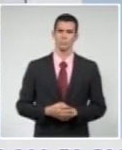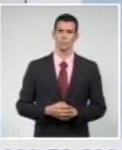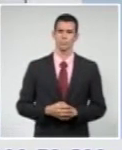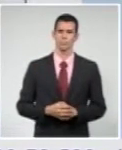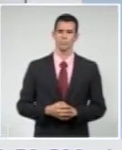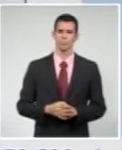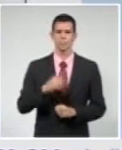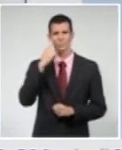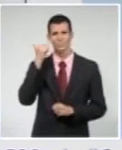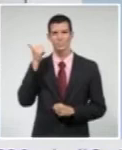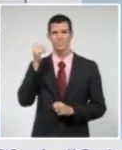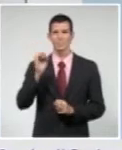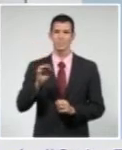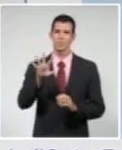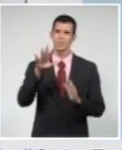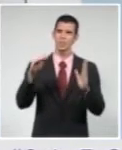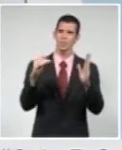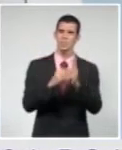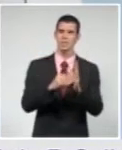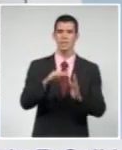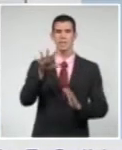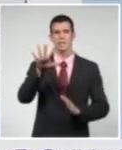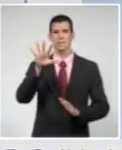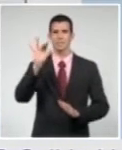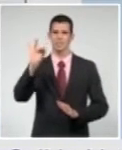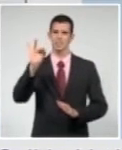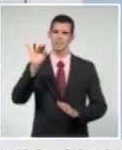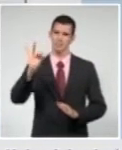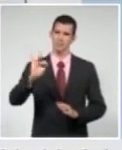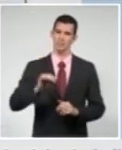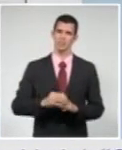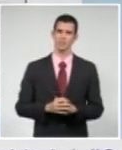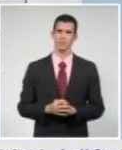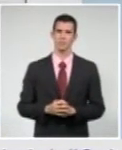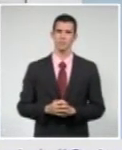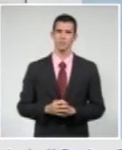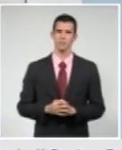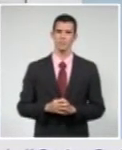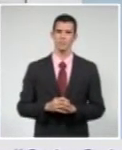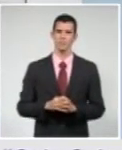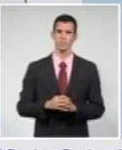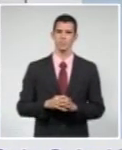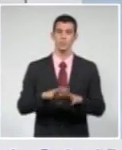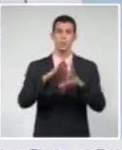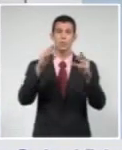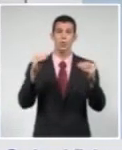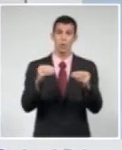Yesterday, a high number of people died of the virus around the world,